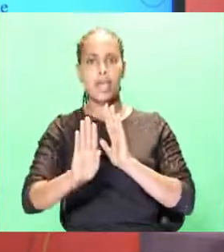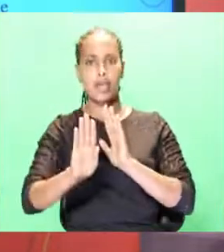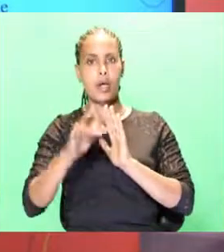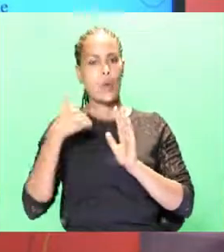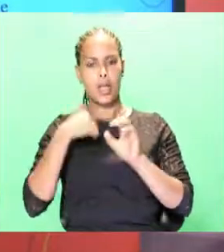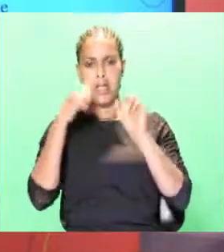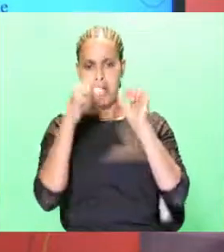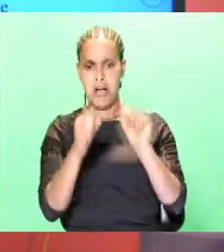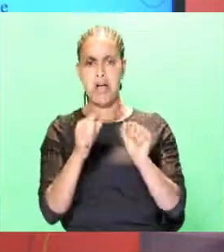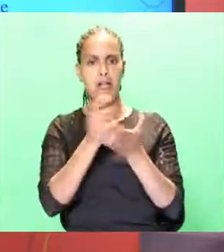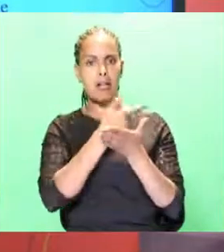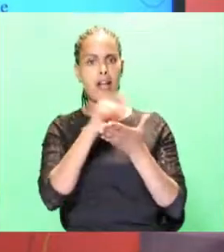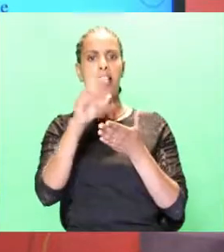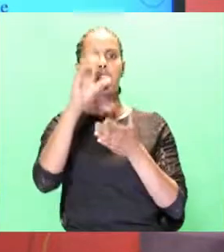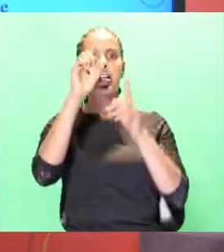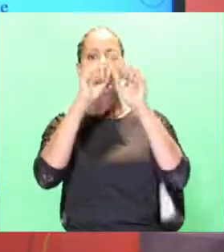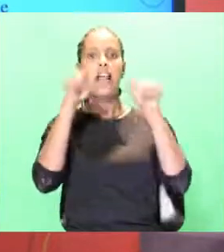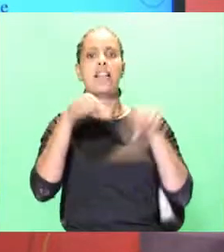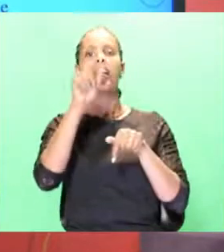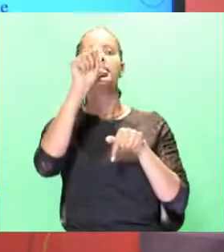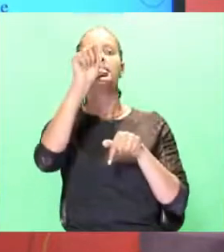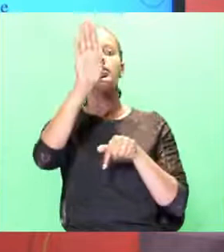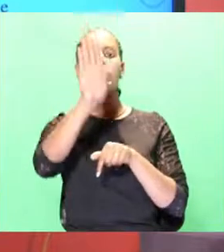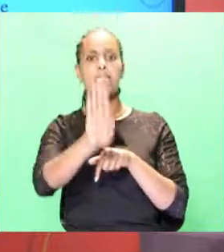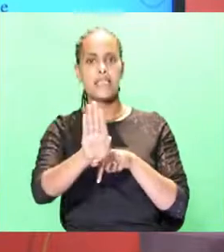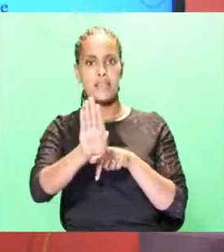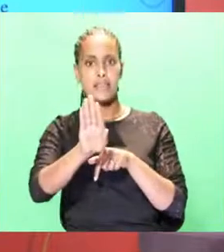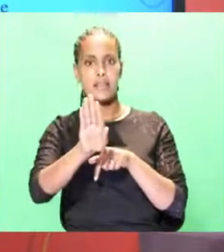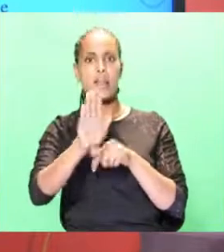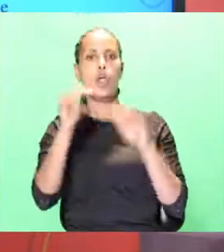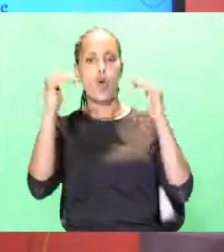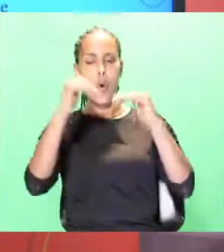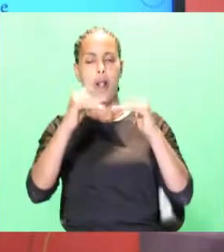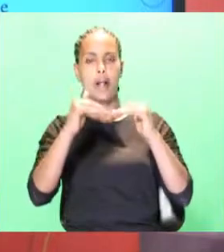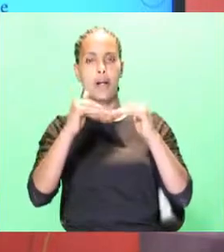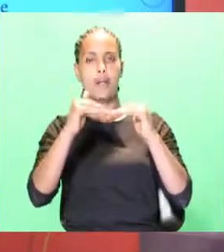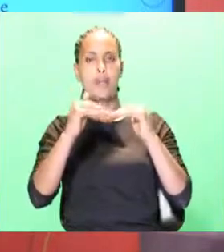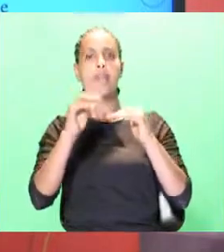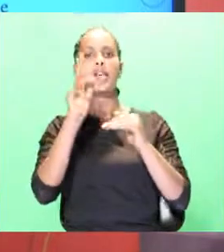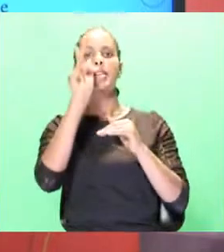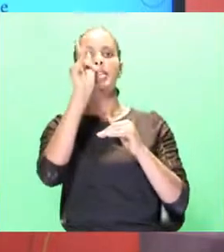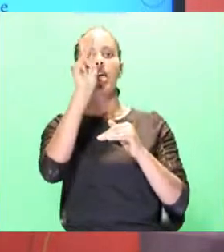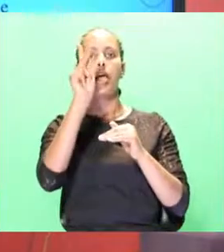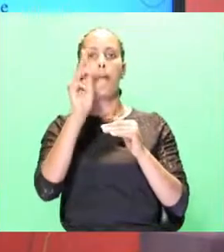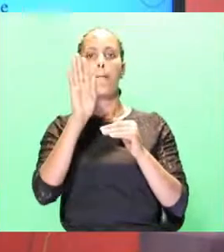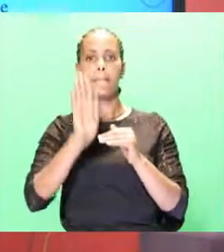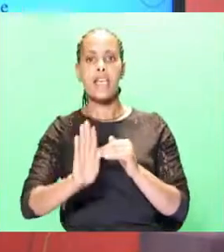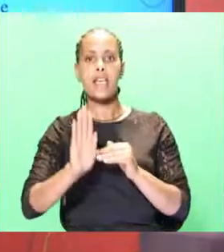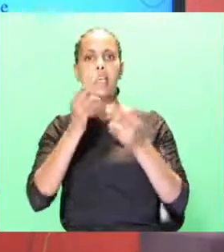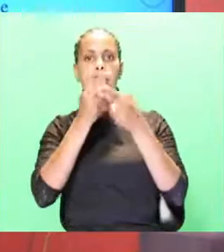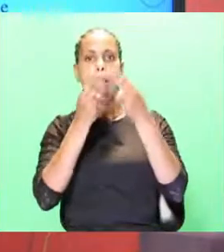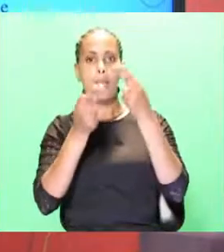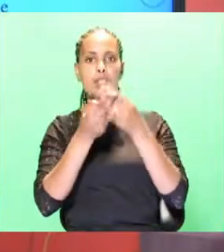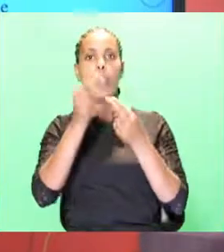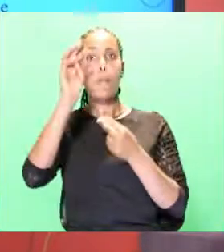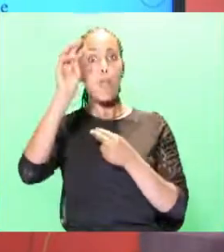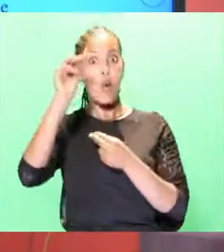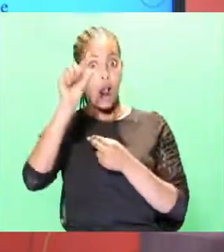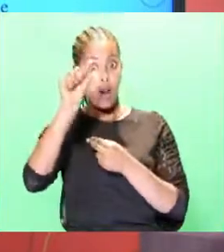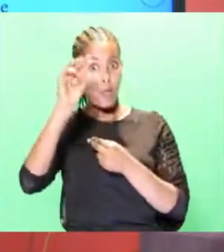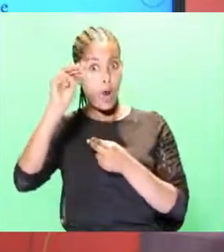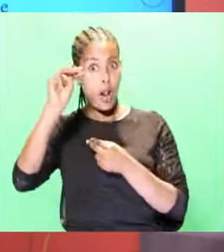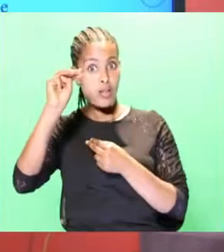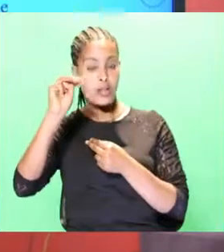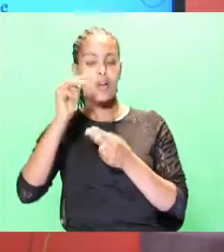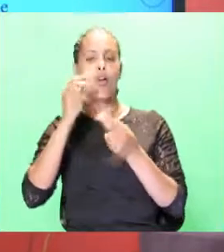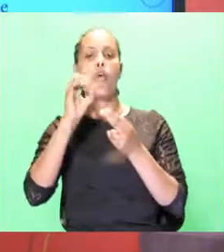can write this as delta TB equal Kb times molality of the